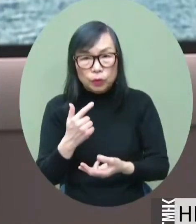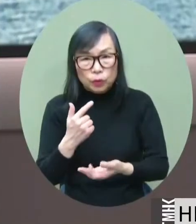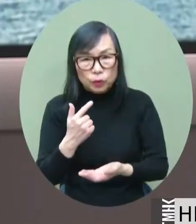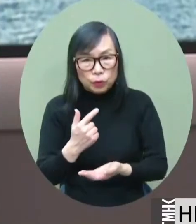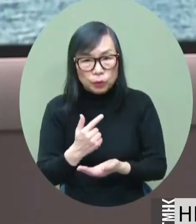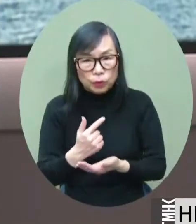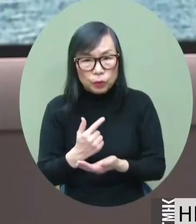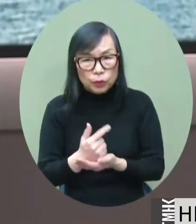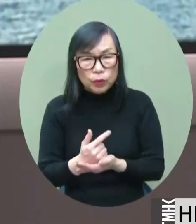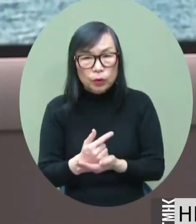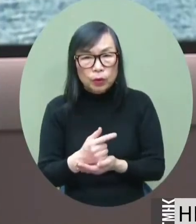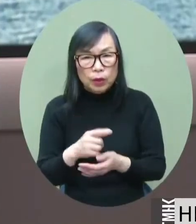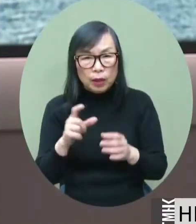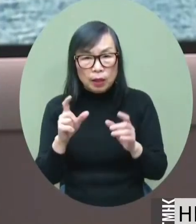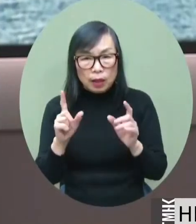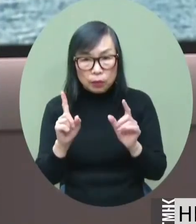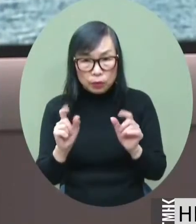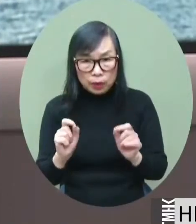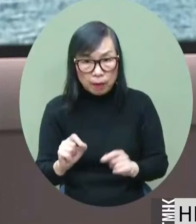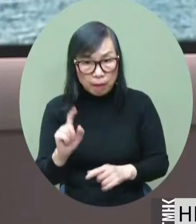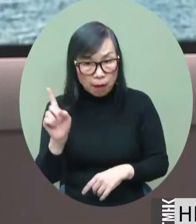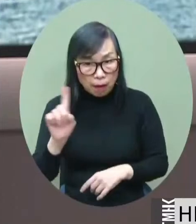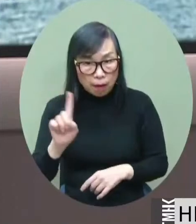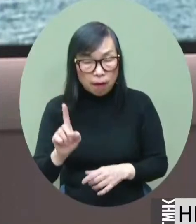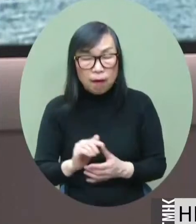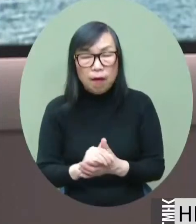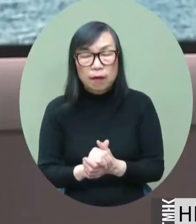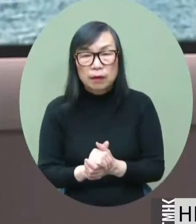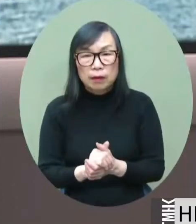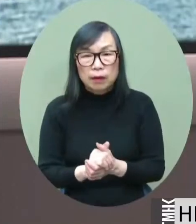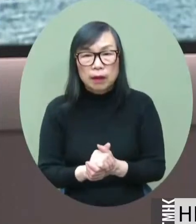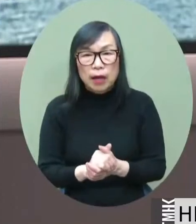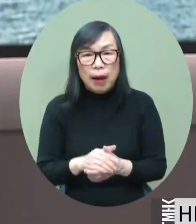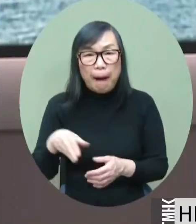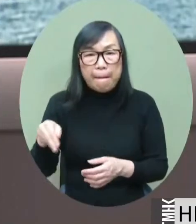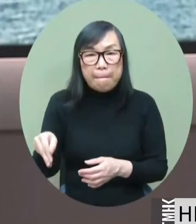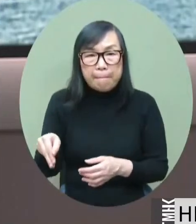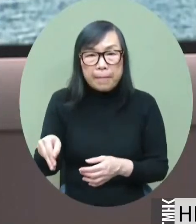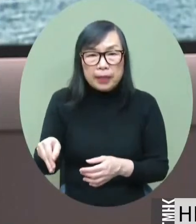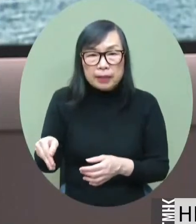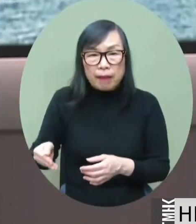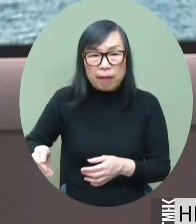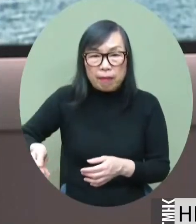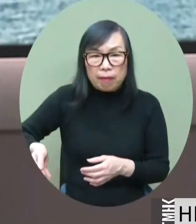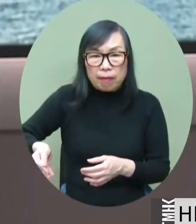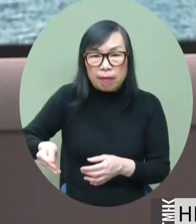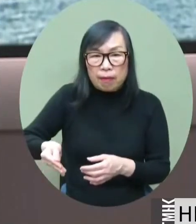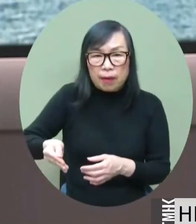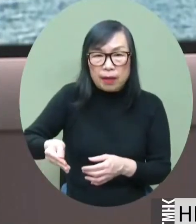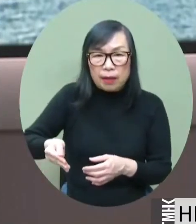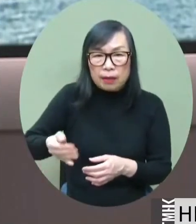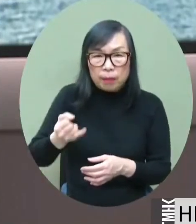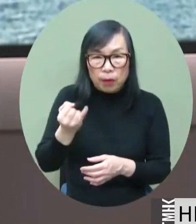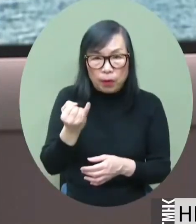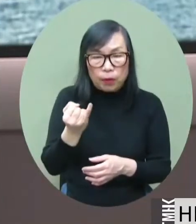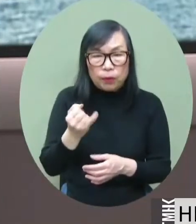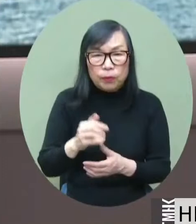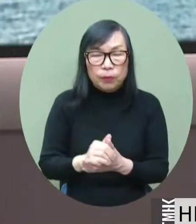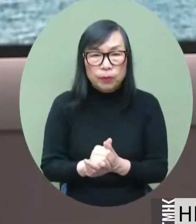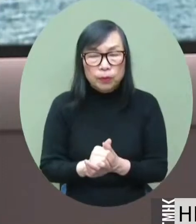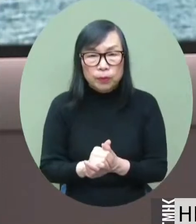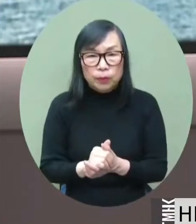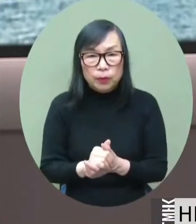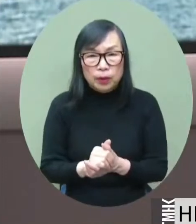March. He came, or the person came, because he had some renal